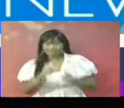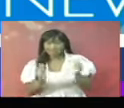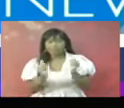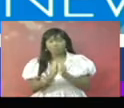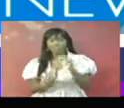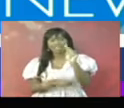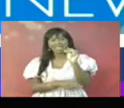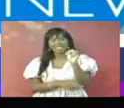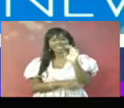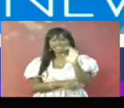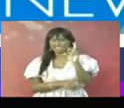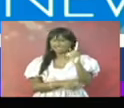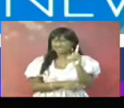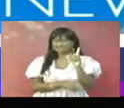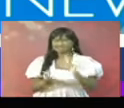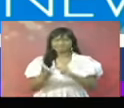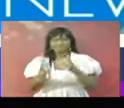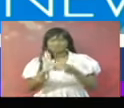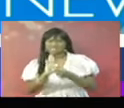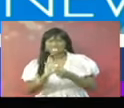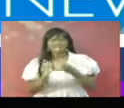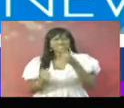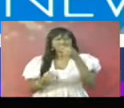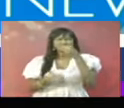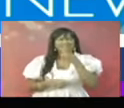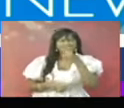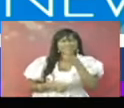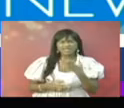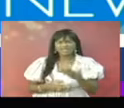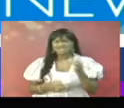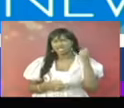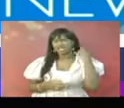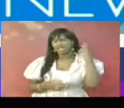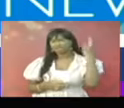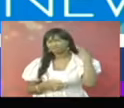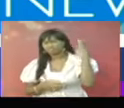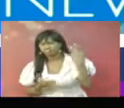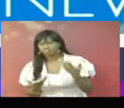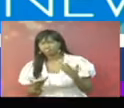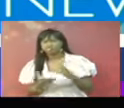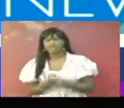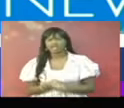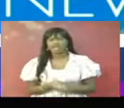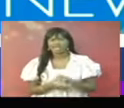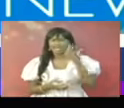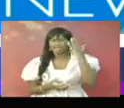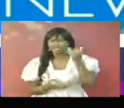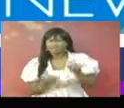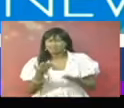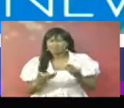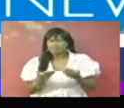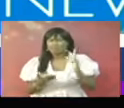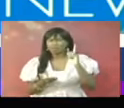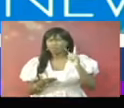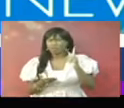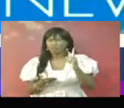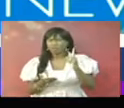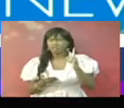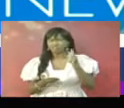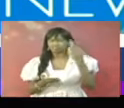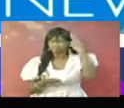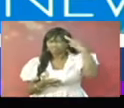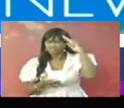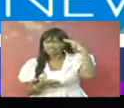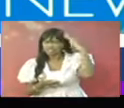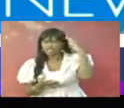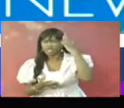have contracted COVID-19 and passed away have had these NCDs, and that is maybe one of the factors that has caused